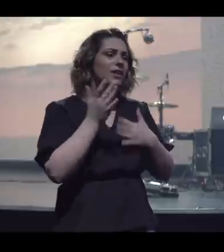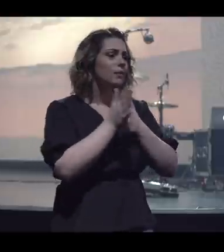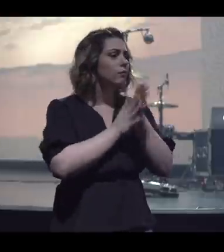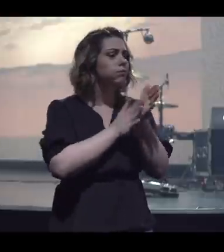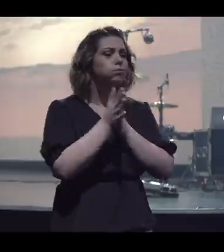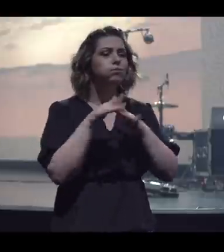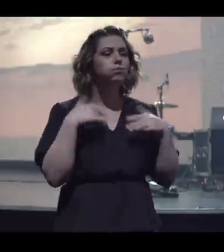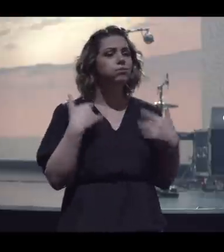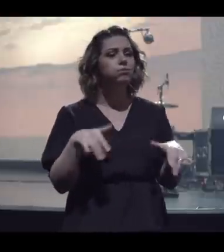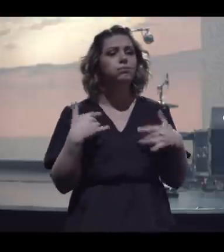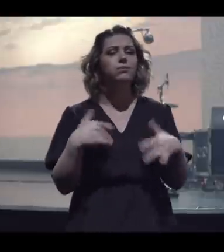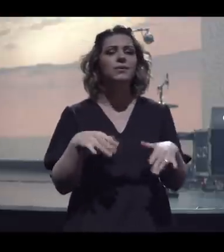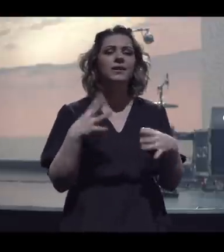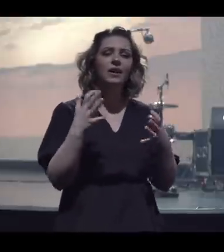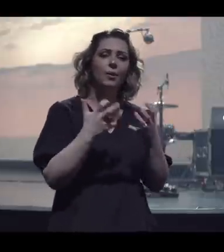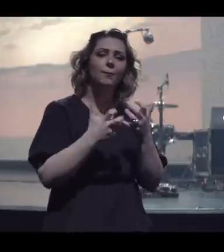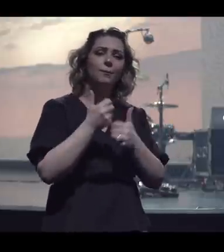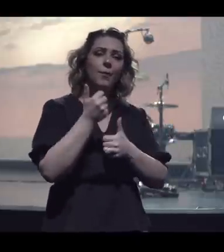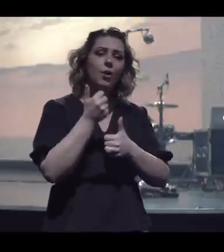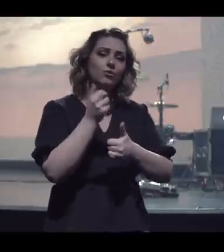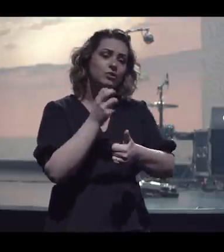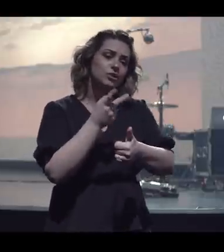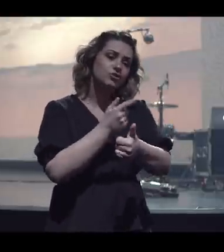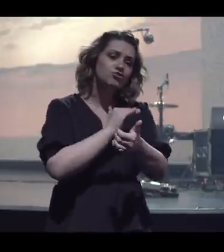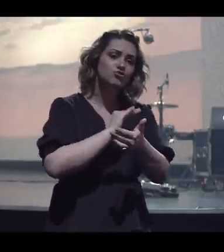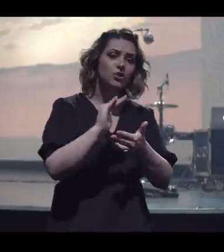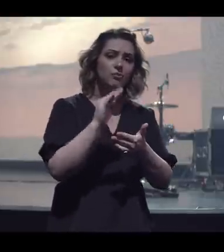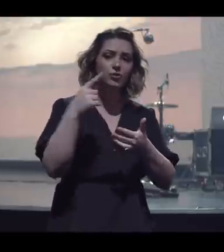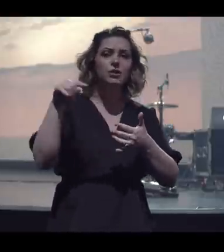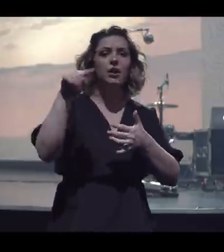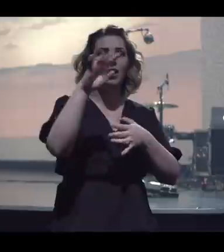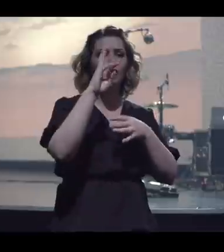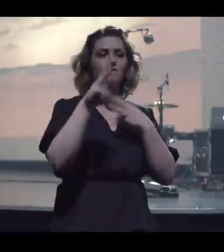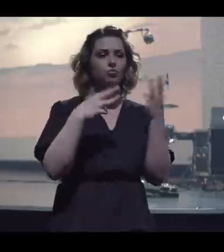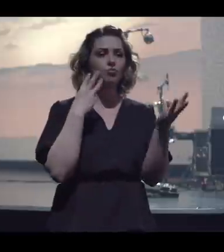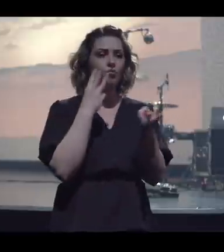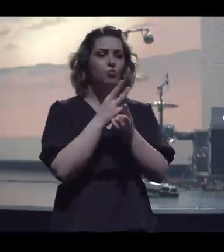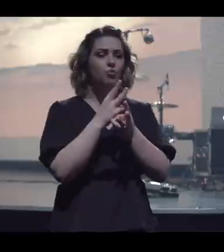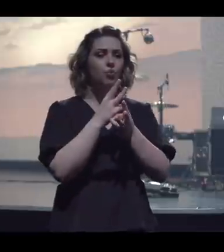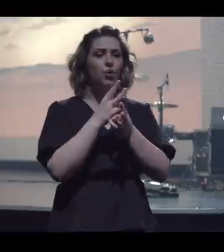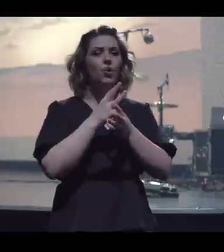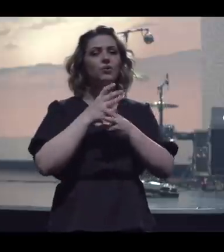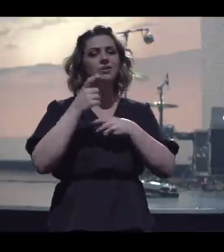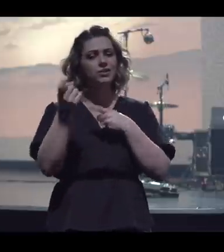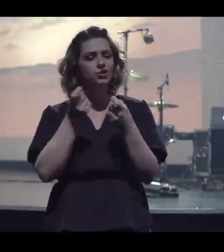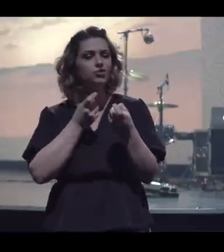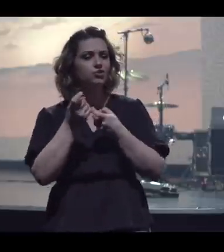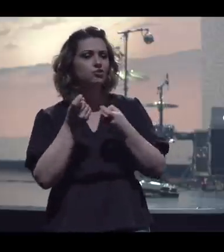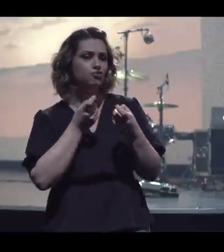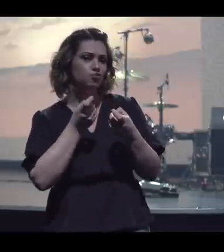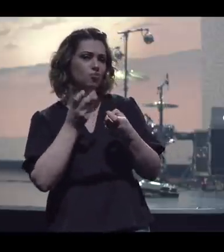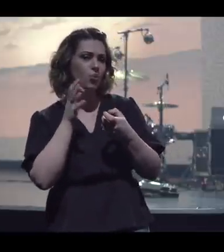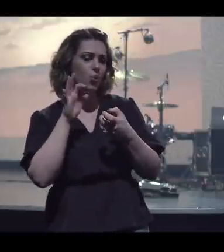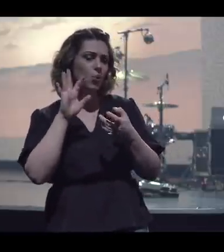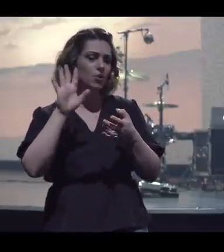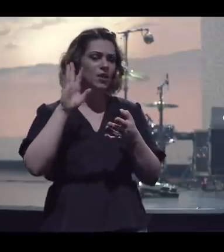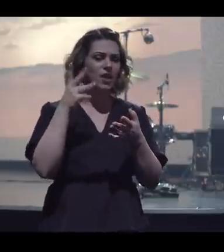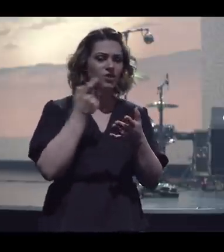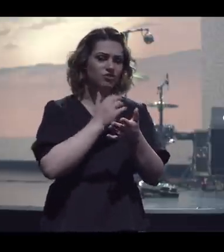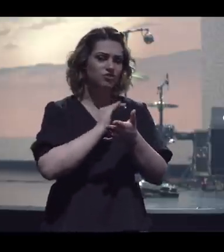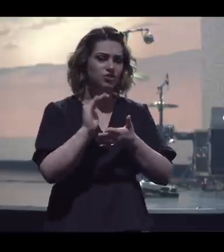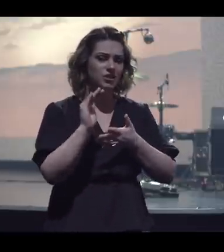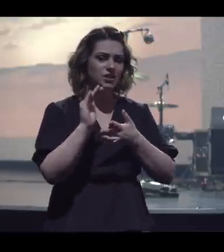world, most shepherds drive their sheep. They get these dogs to chase them around. They'll drive the sheep from one pasture to